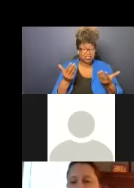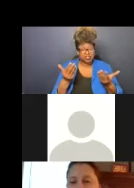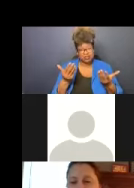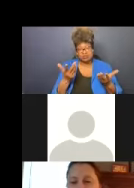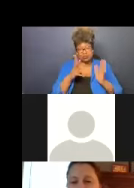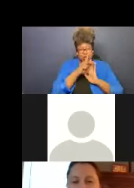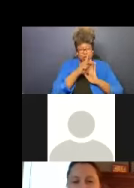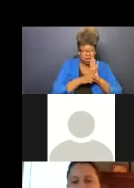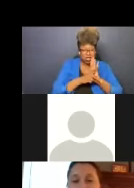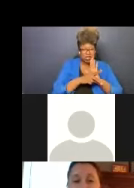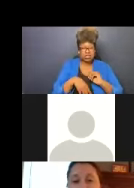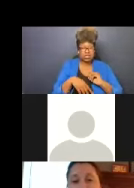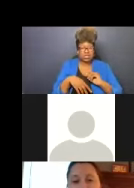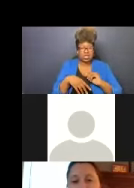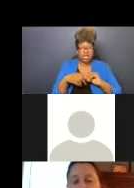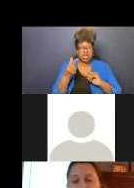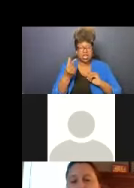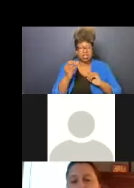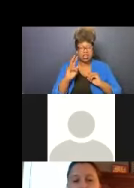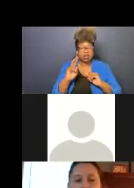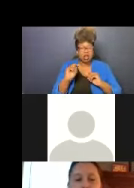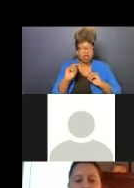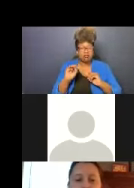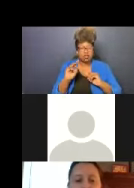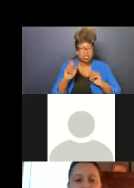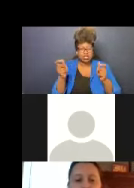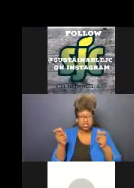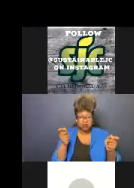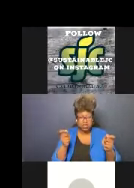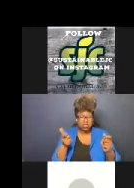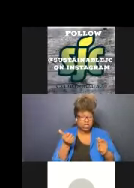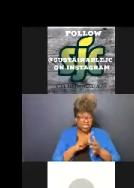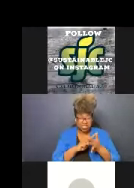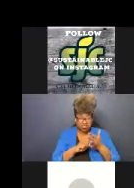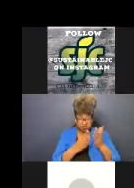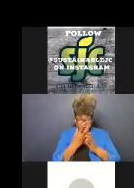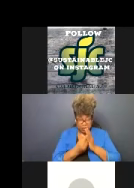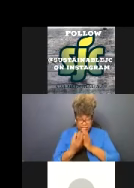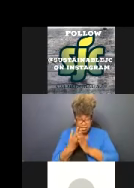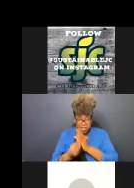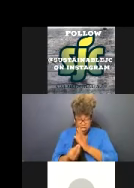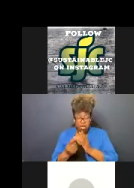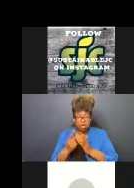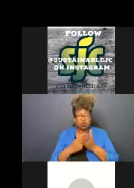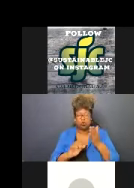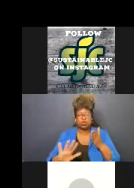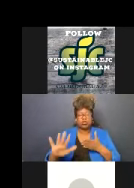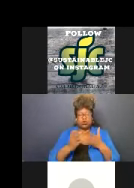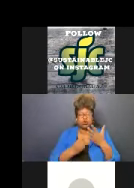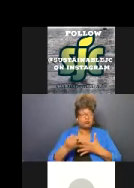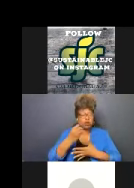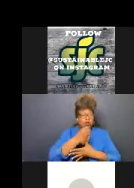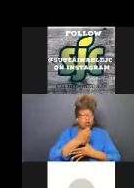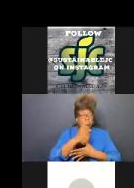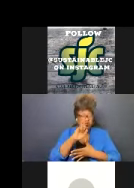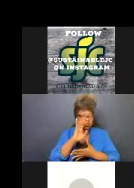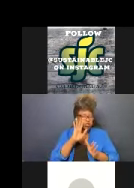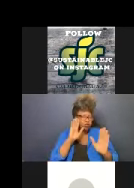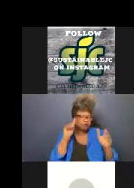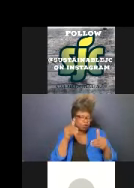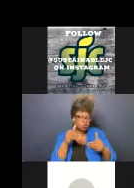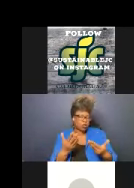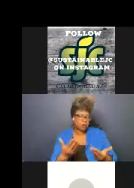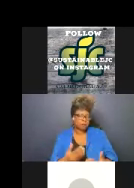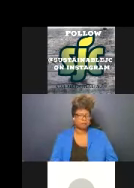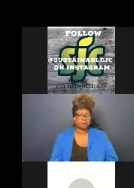and governance piece. Again, is anything missing, and what are some priorities that you all feel we should focus on?